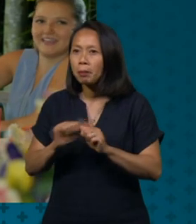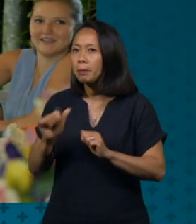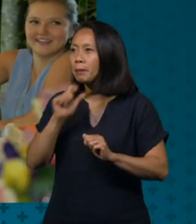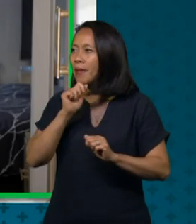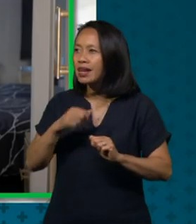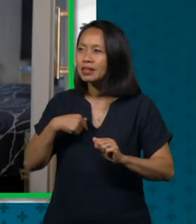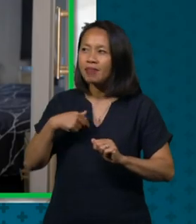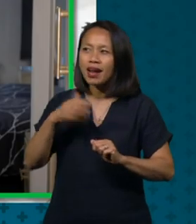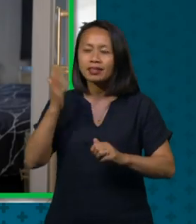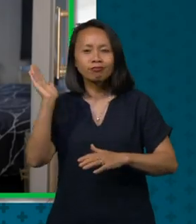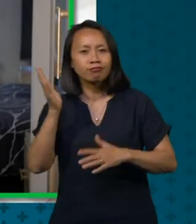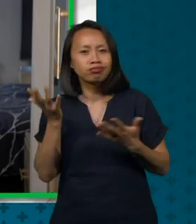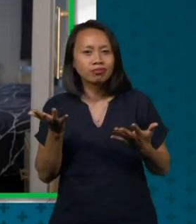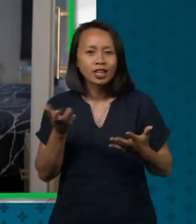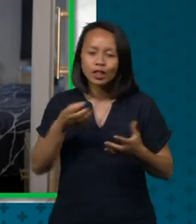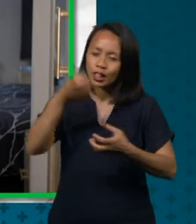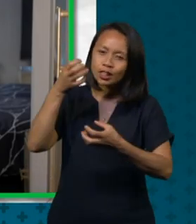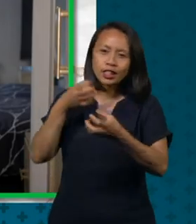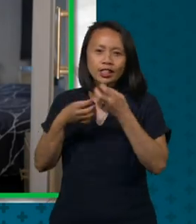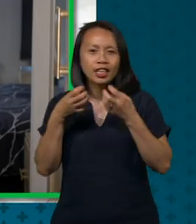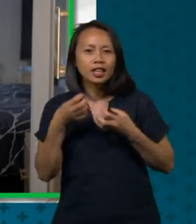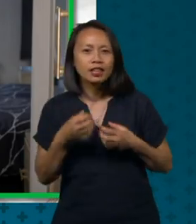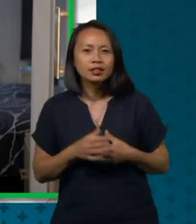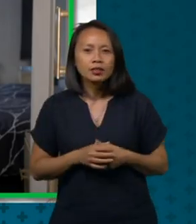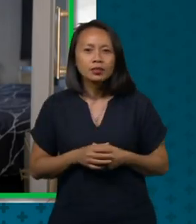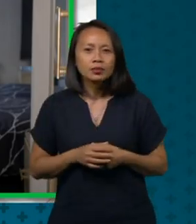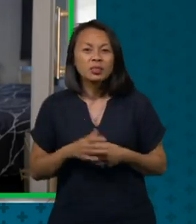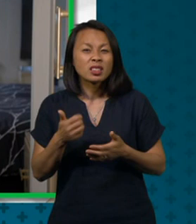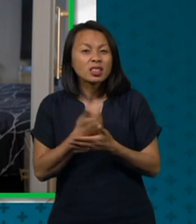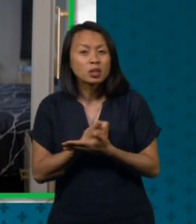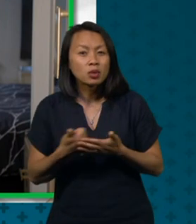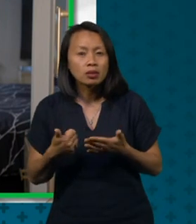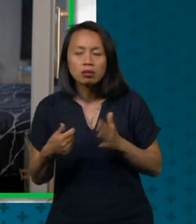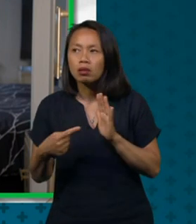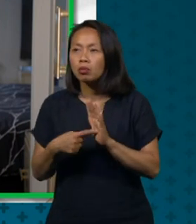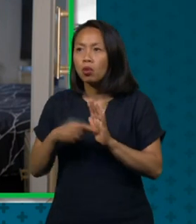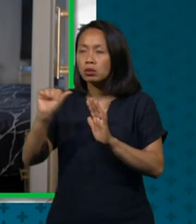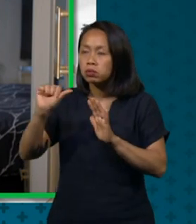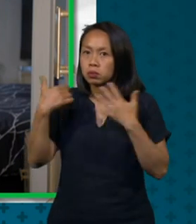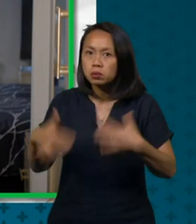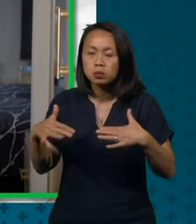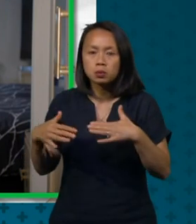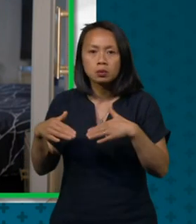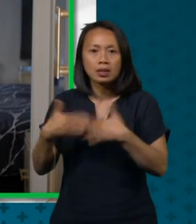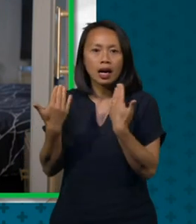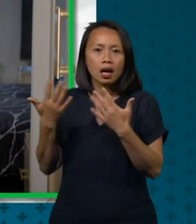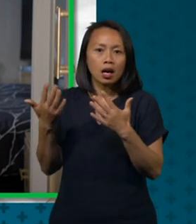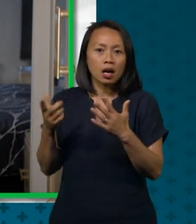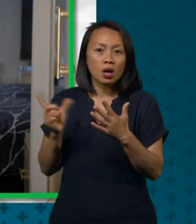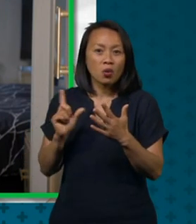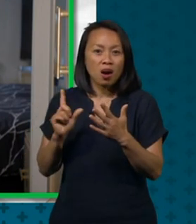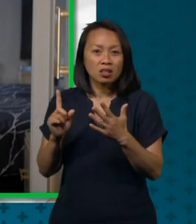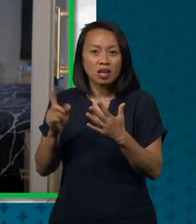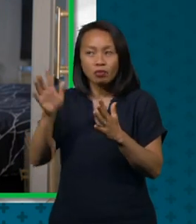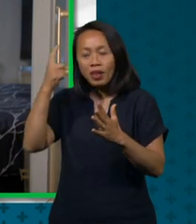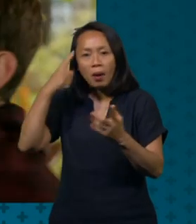Cheers. Yay! But typically, even on the most important day of his life, Mike was thinking about others and trying to find Ryan, even though he didn't